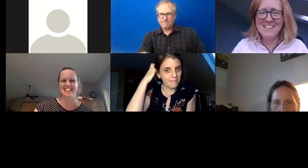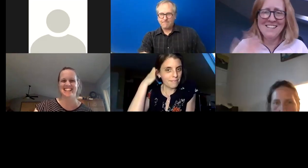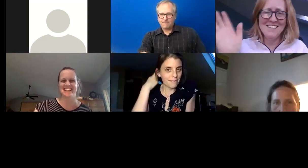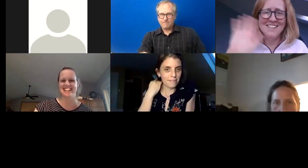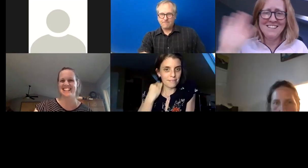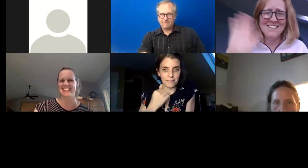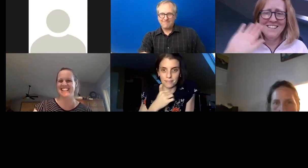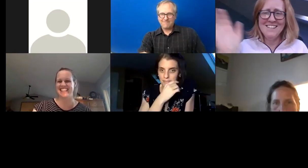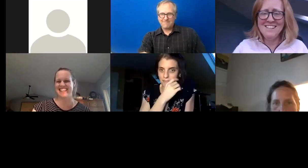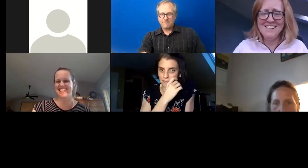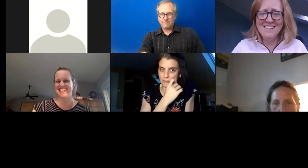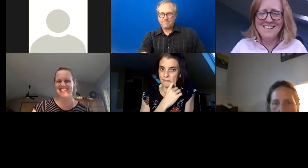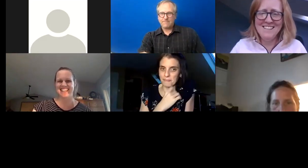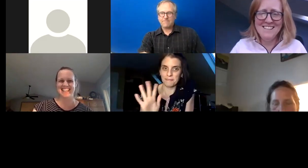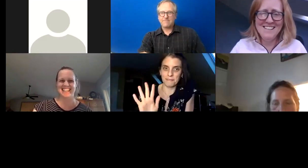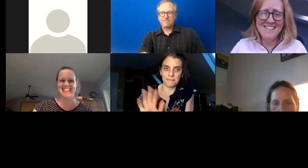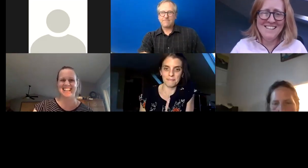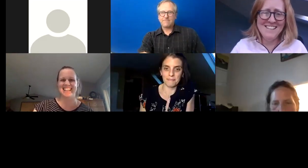Addison County.